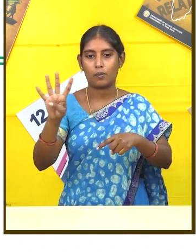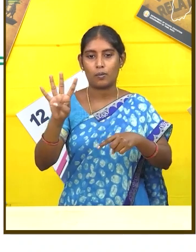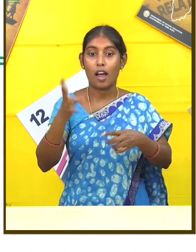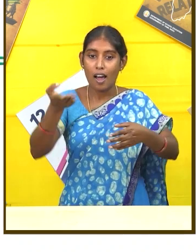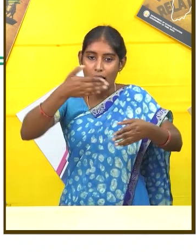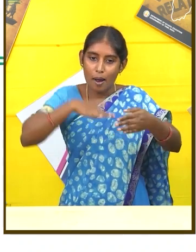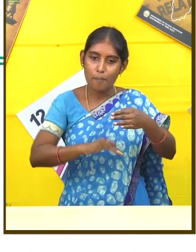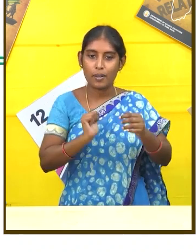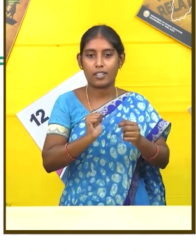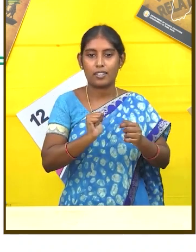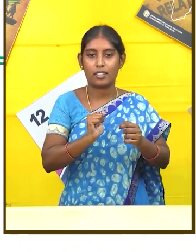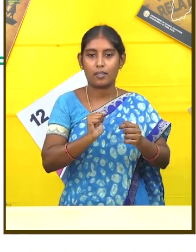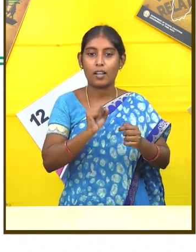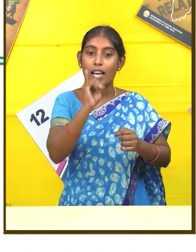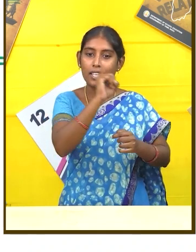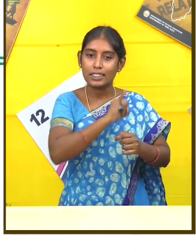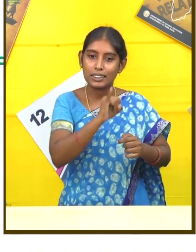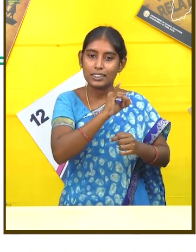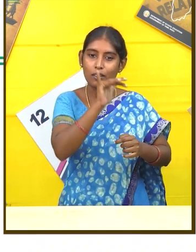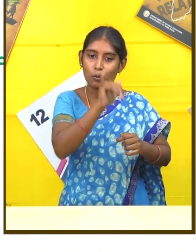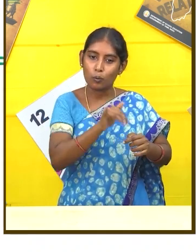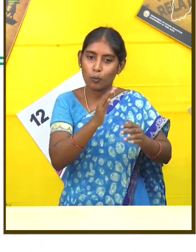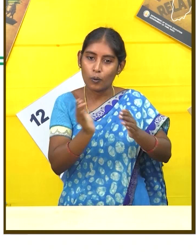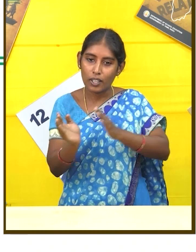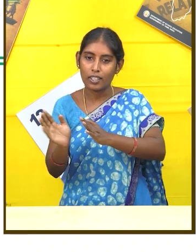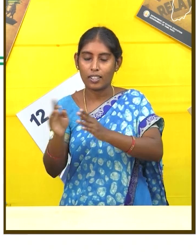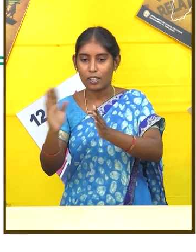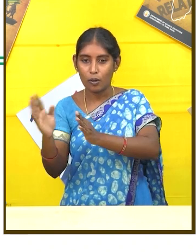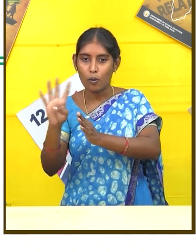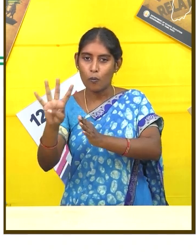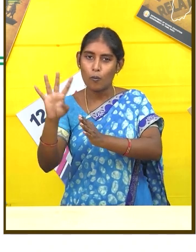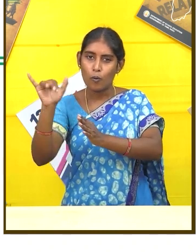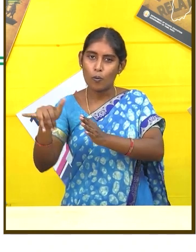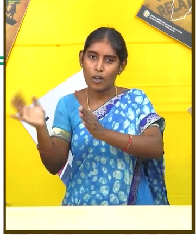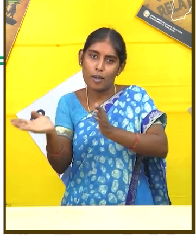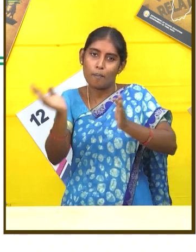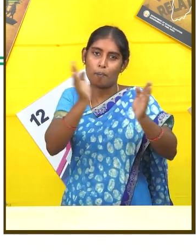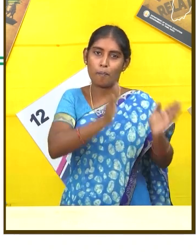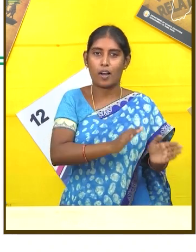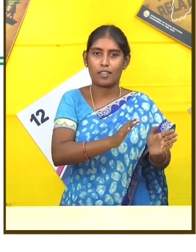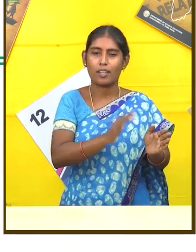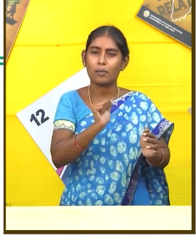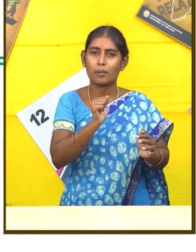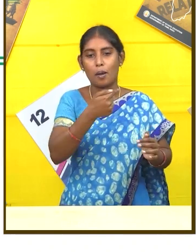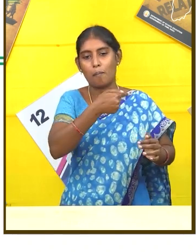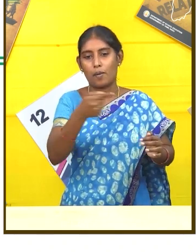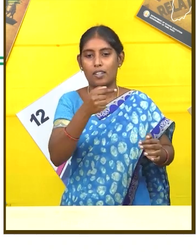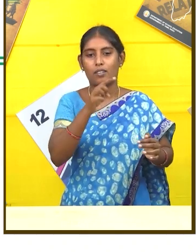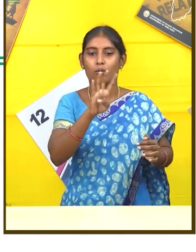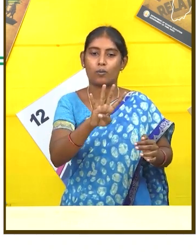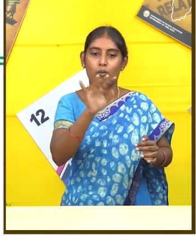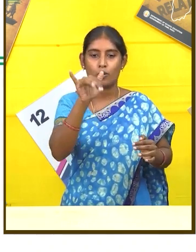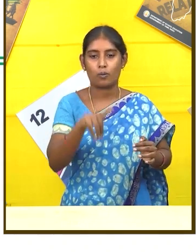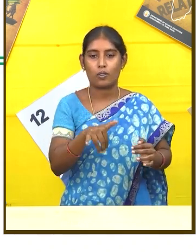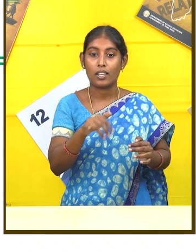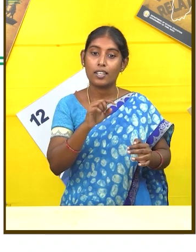Then keep all the y in one side. So 4y is taken to the left side. 6y